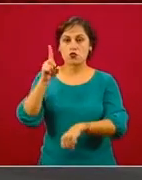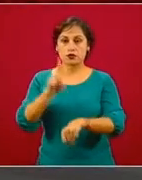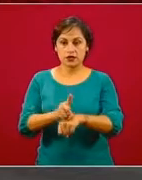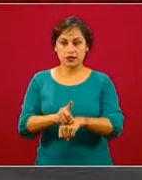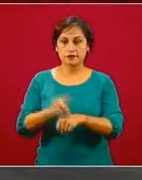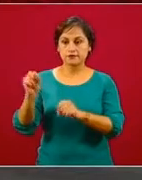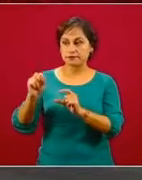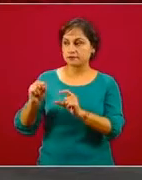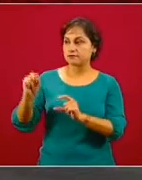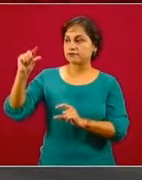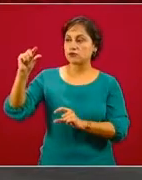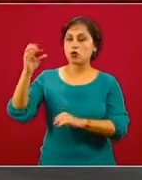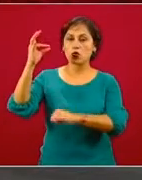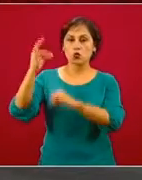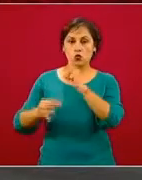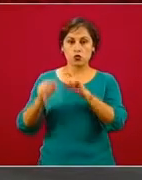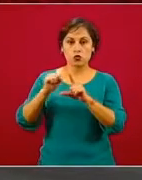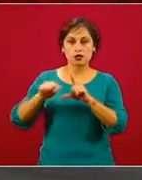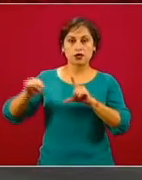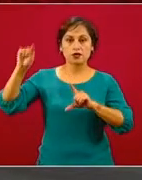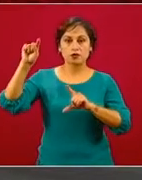new cases.